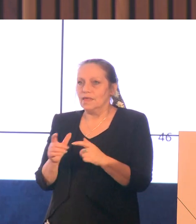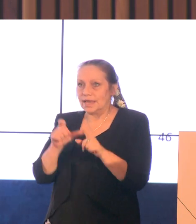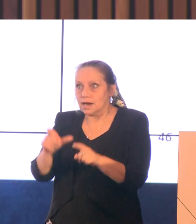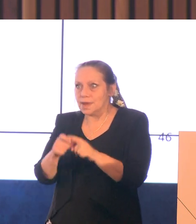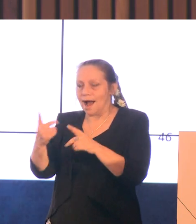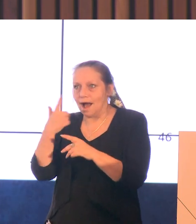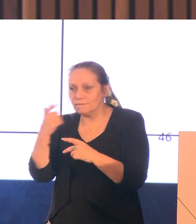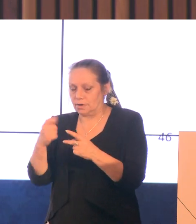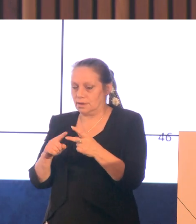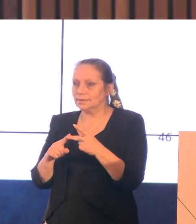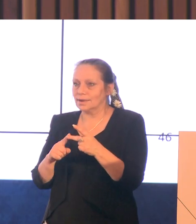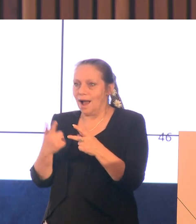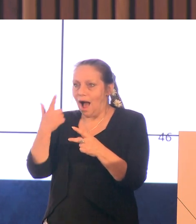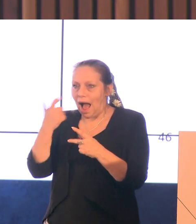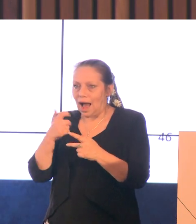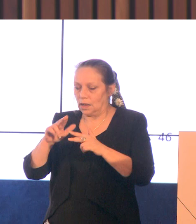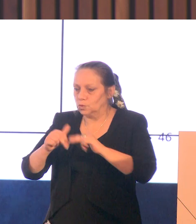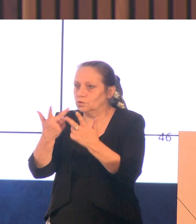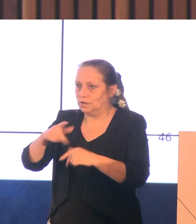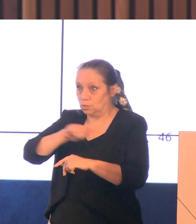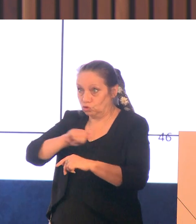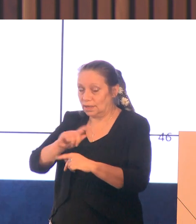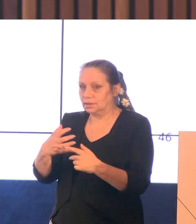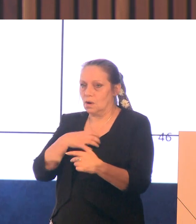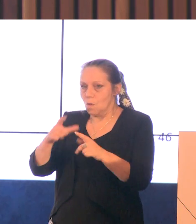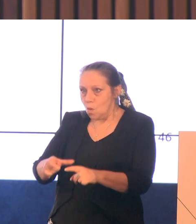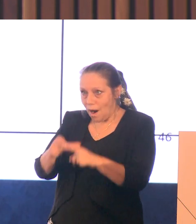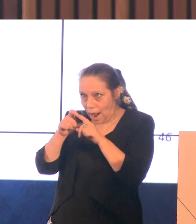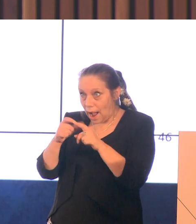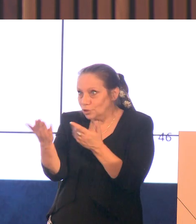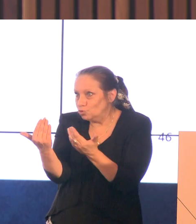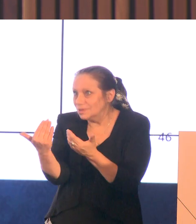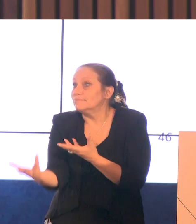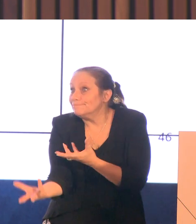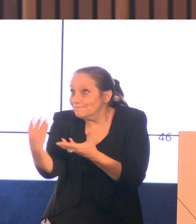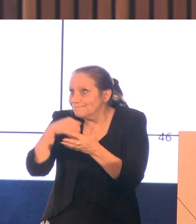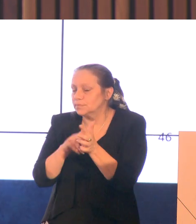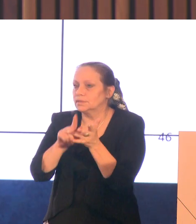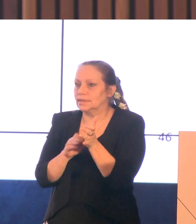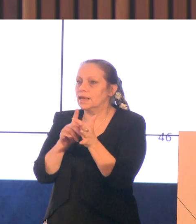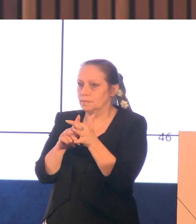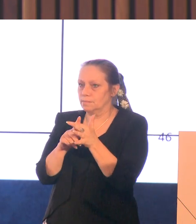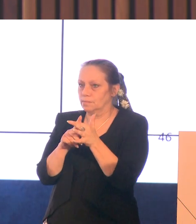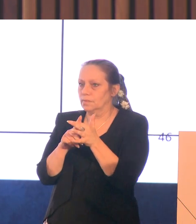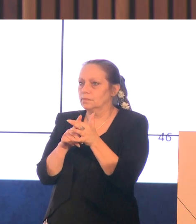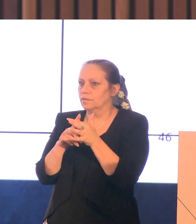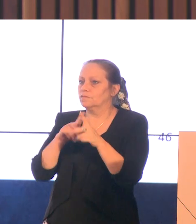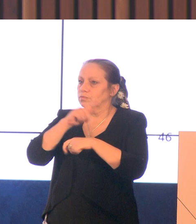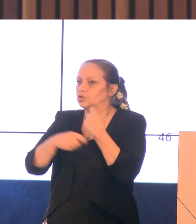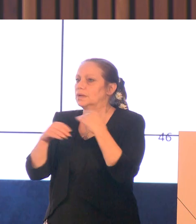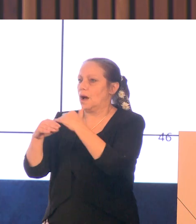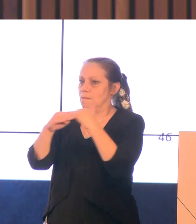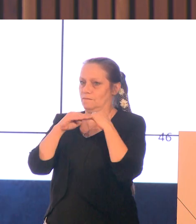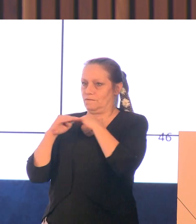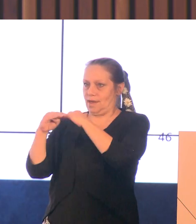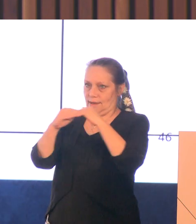find, much harder to build trust with, and much harder to bring into the scheme in order for it to be equitable. So